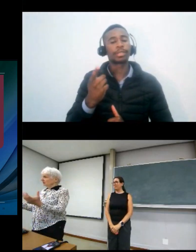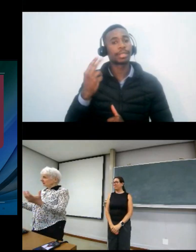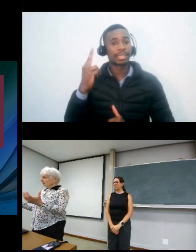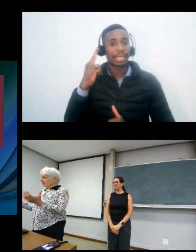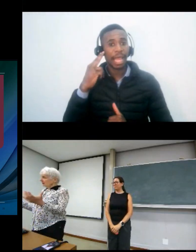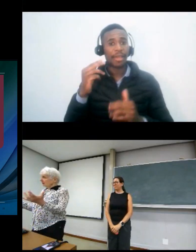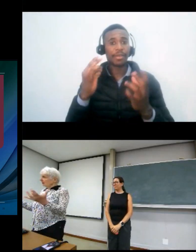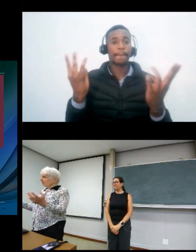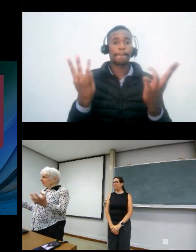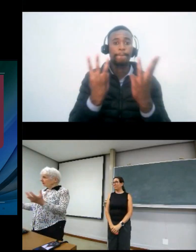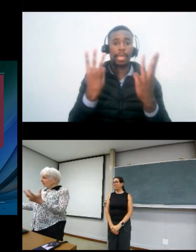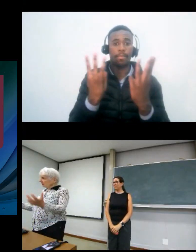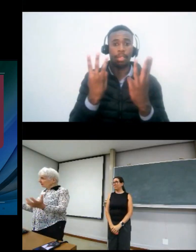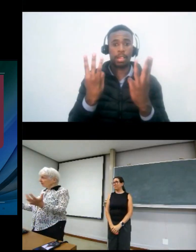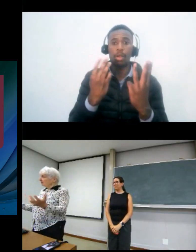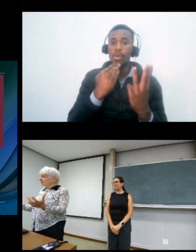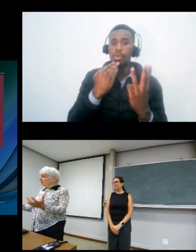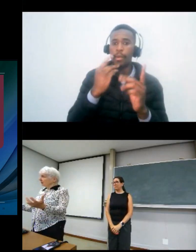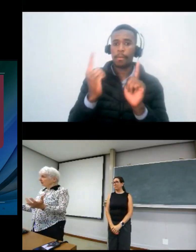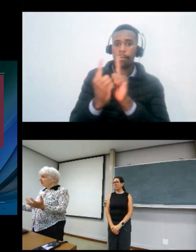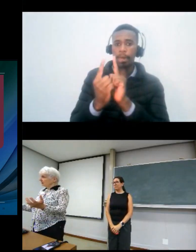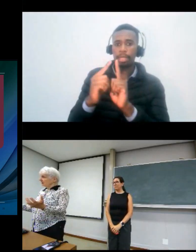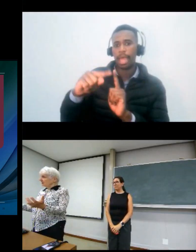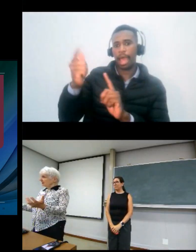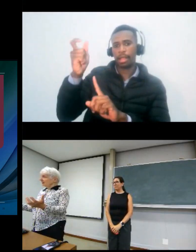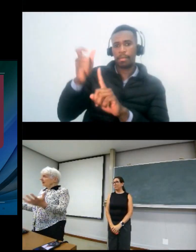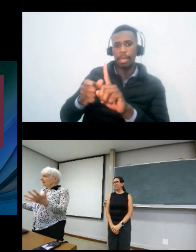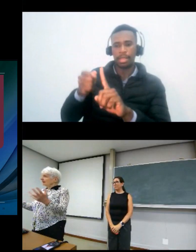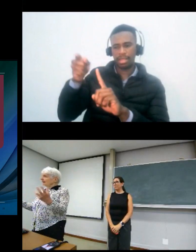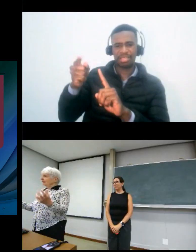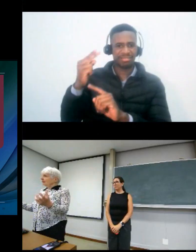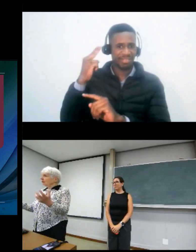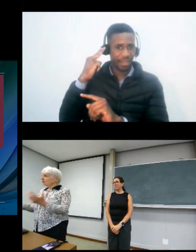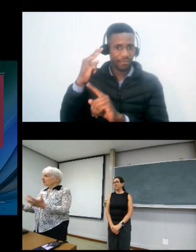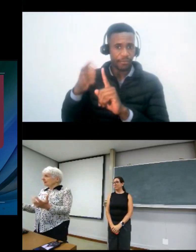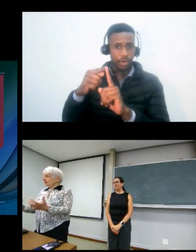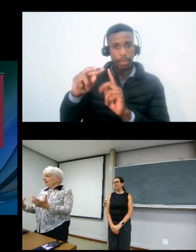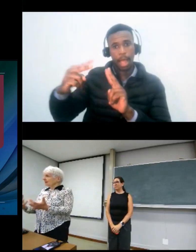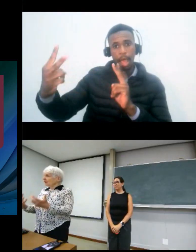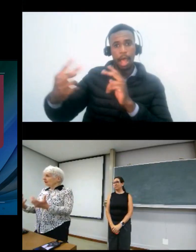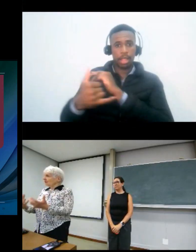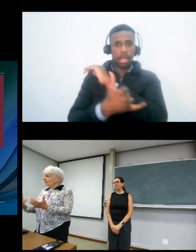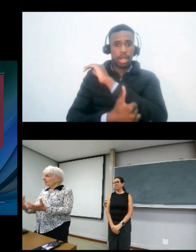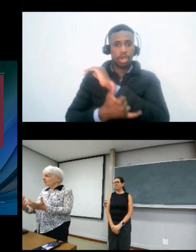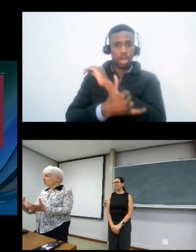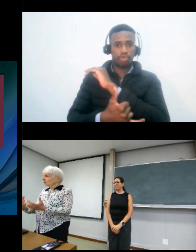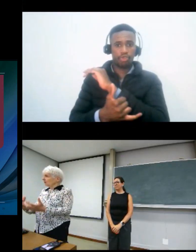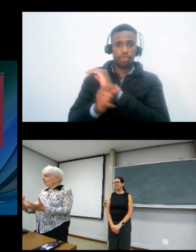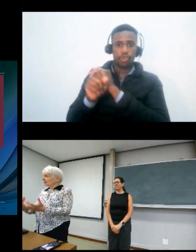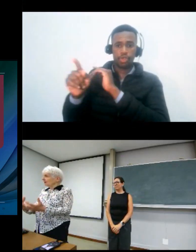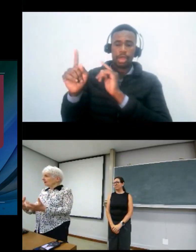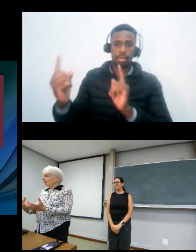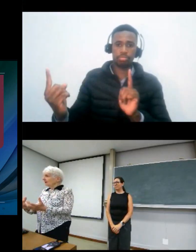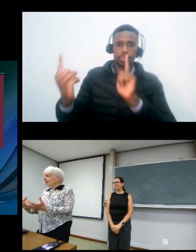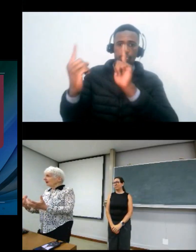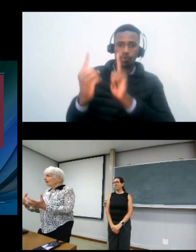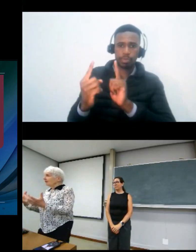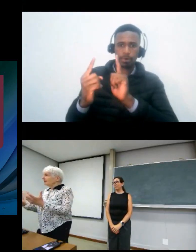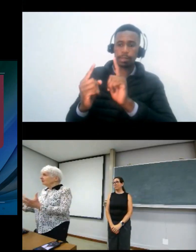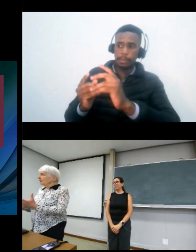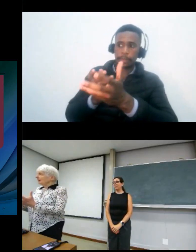from different, and they're coming from different countries, and they want to get into conversation with one